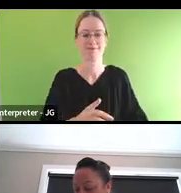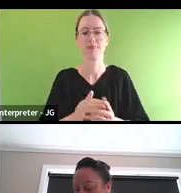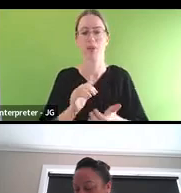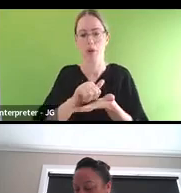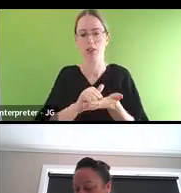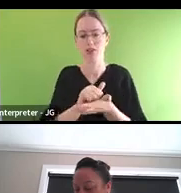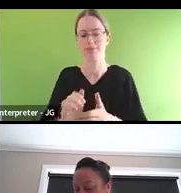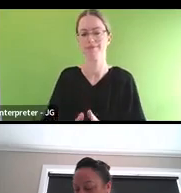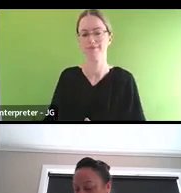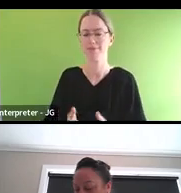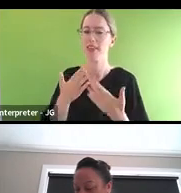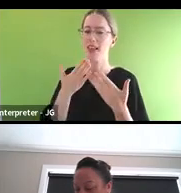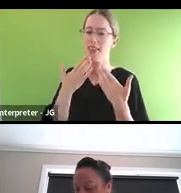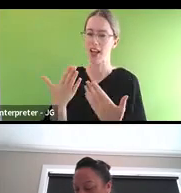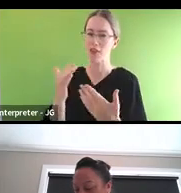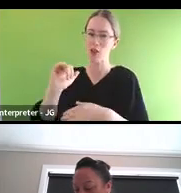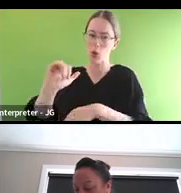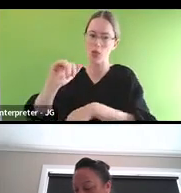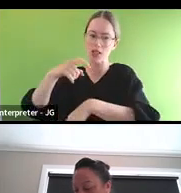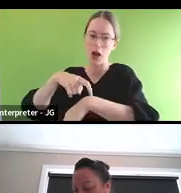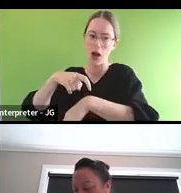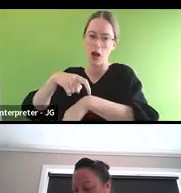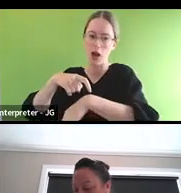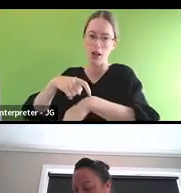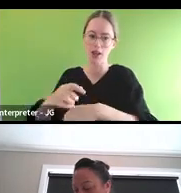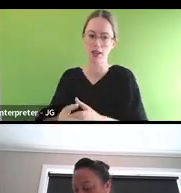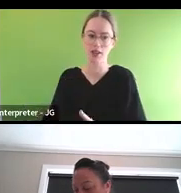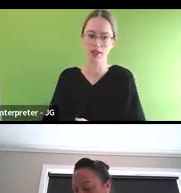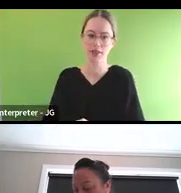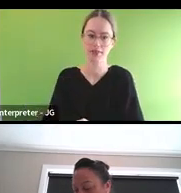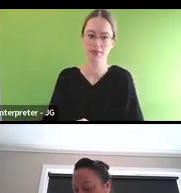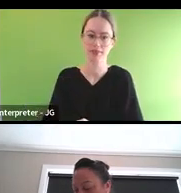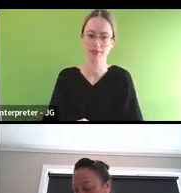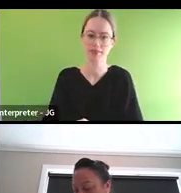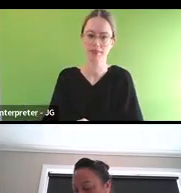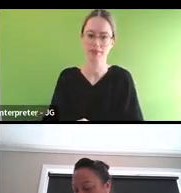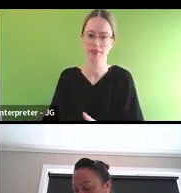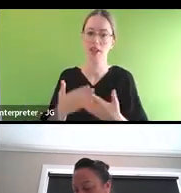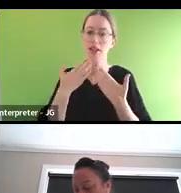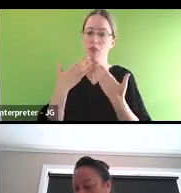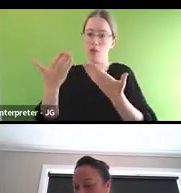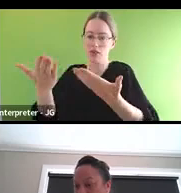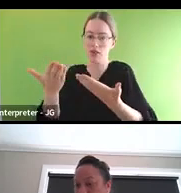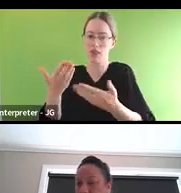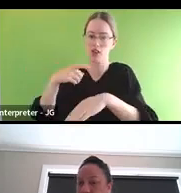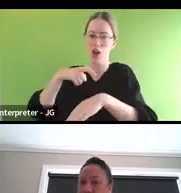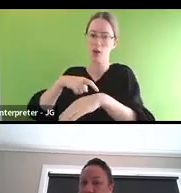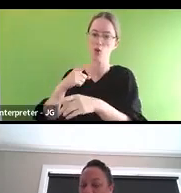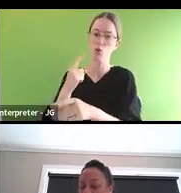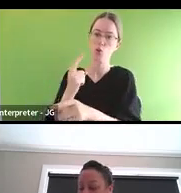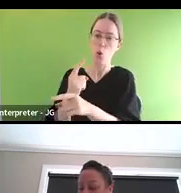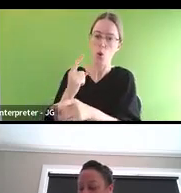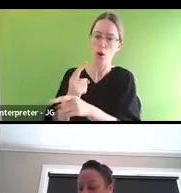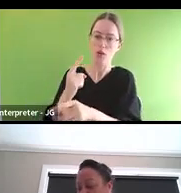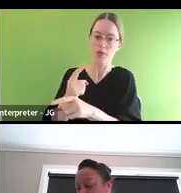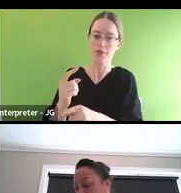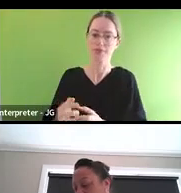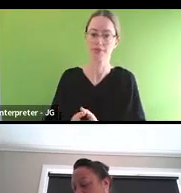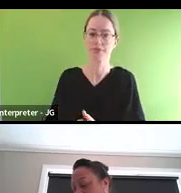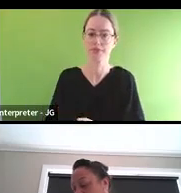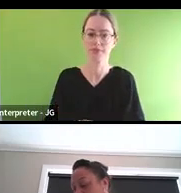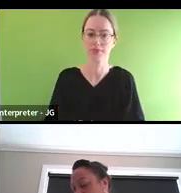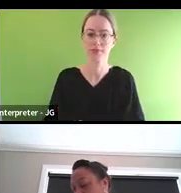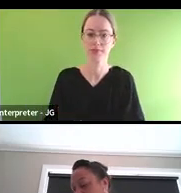off, thank you for your time, and thank you for allowing us to speak. I am one of